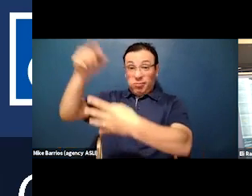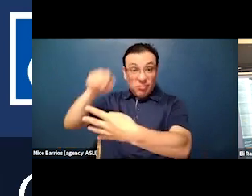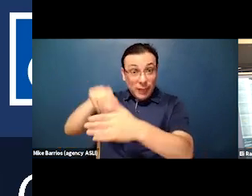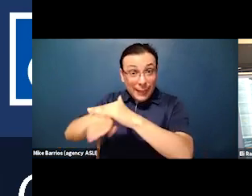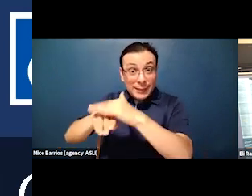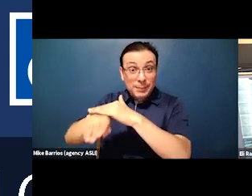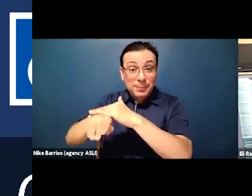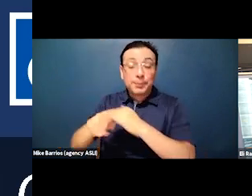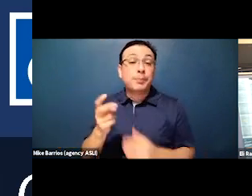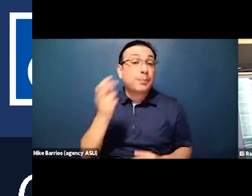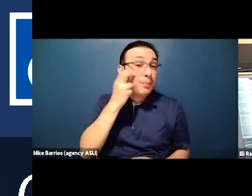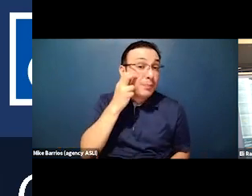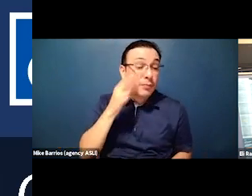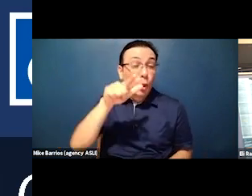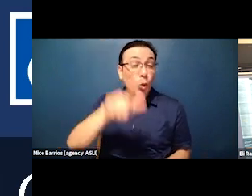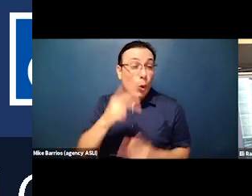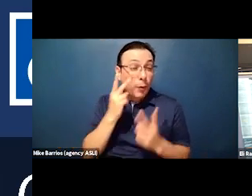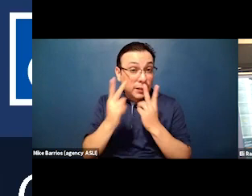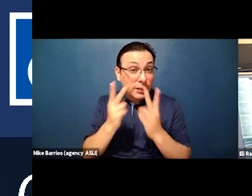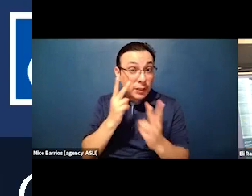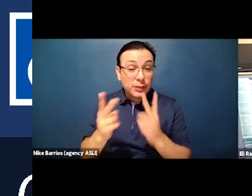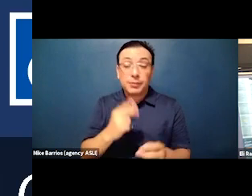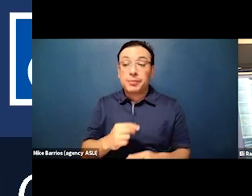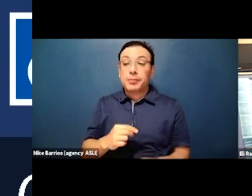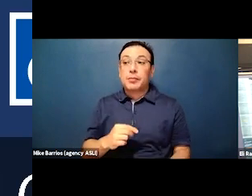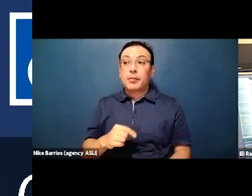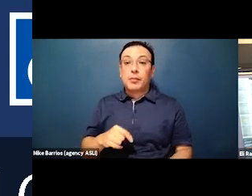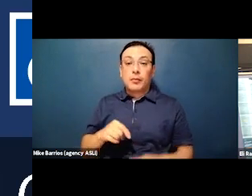and you know, people who rely on speech to text,